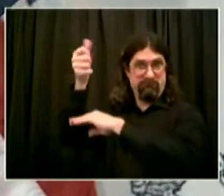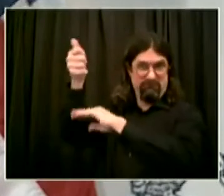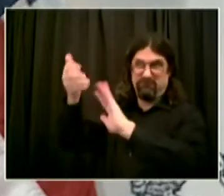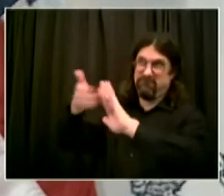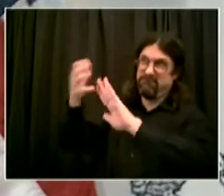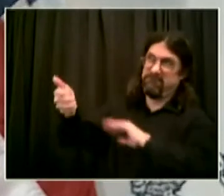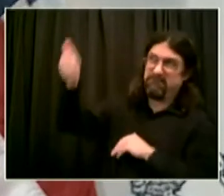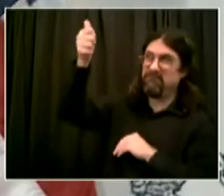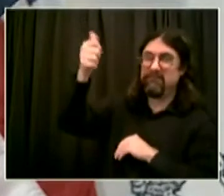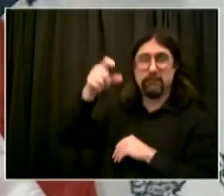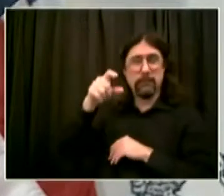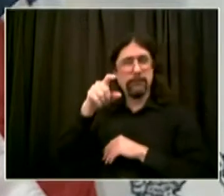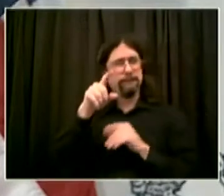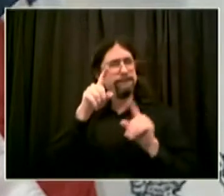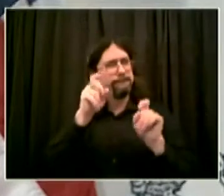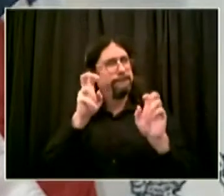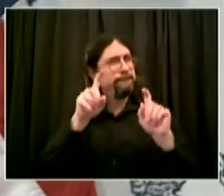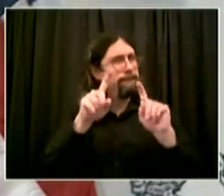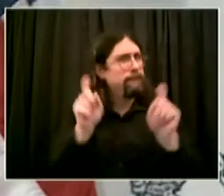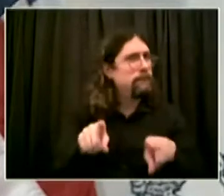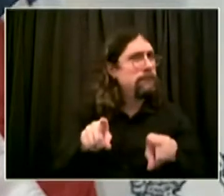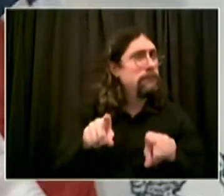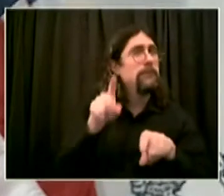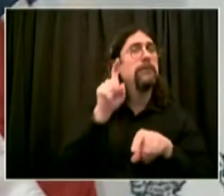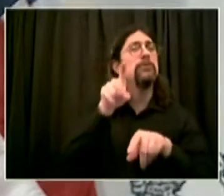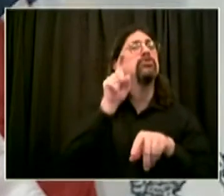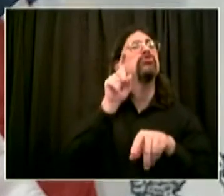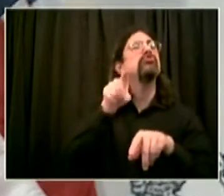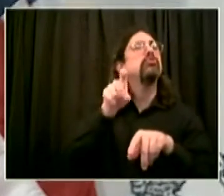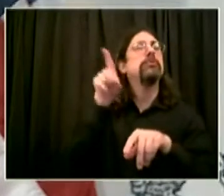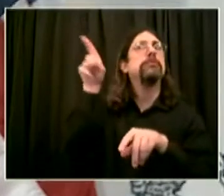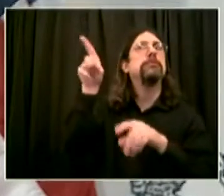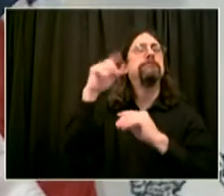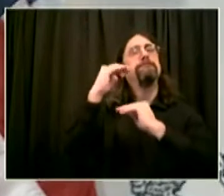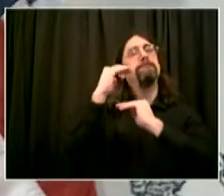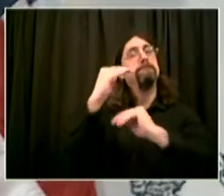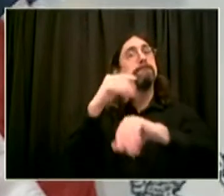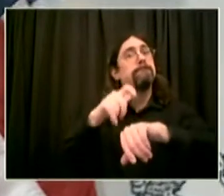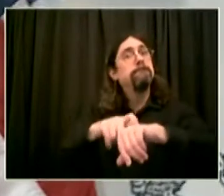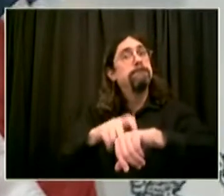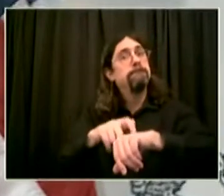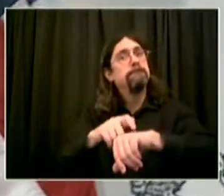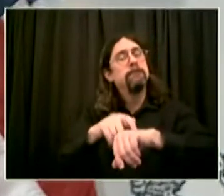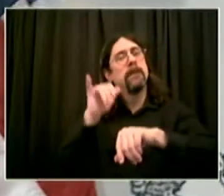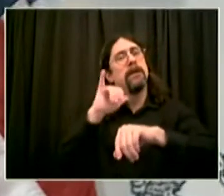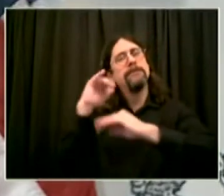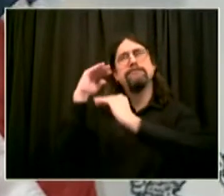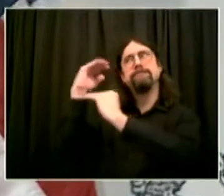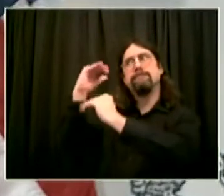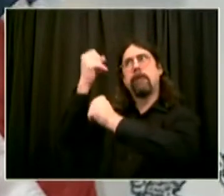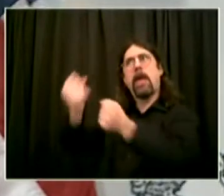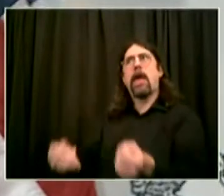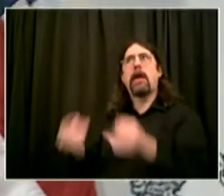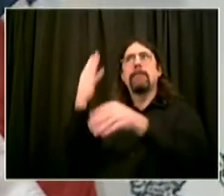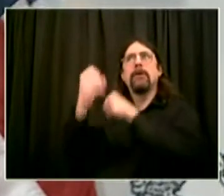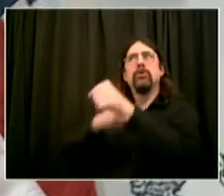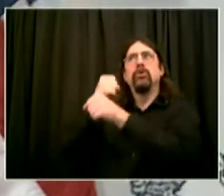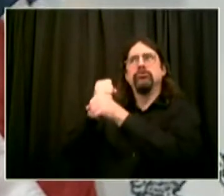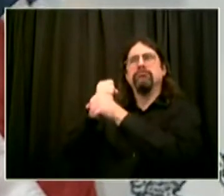understand police leaders need to keep developing their career, and some of them will ultimately end up being chiefs or even commissioner one